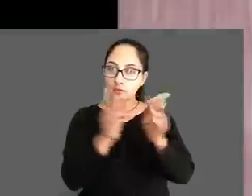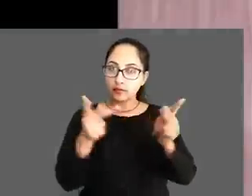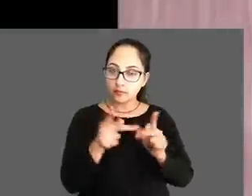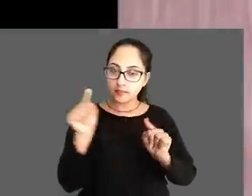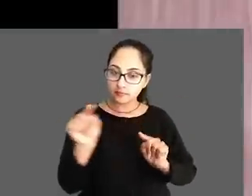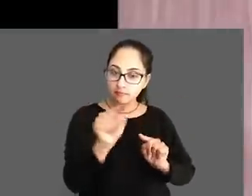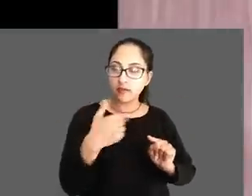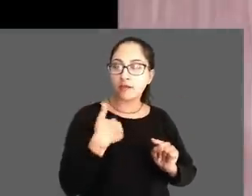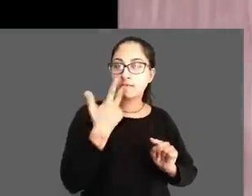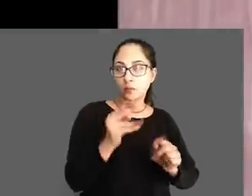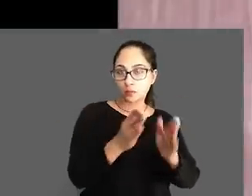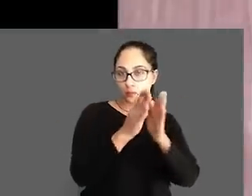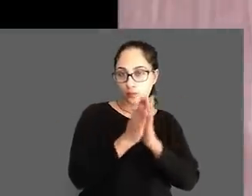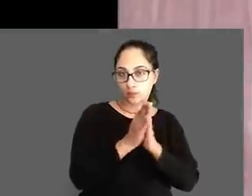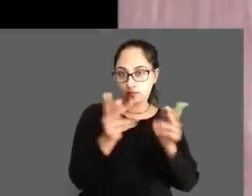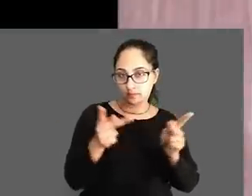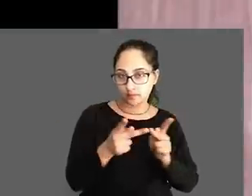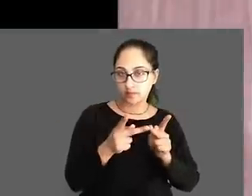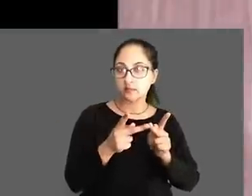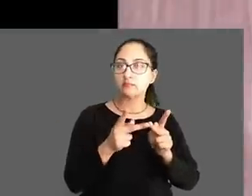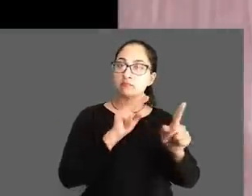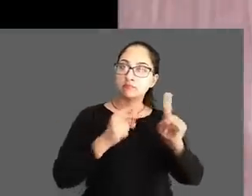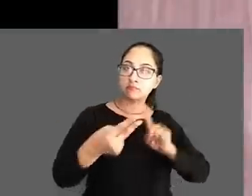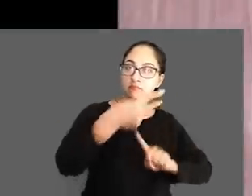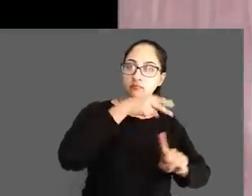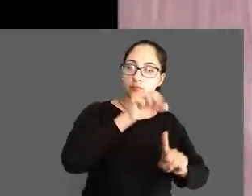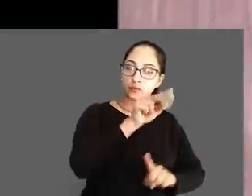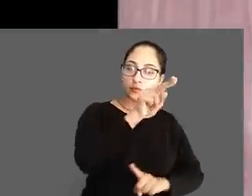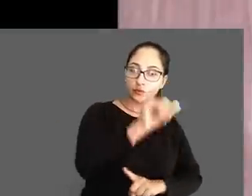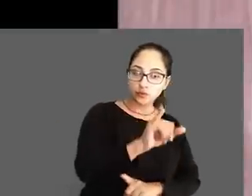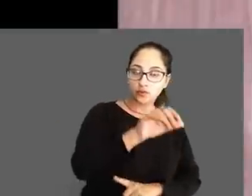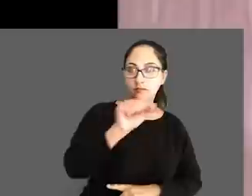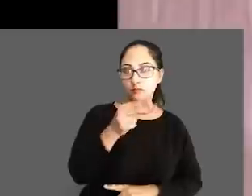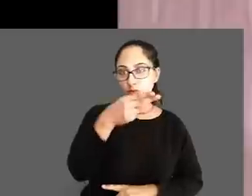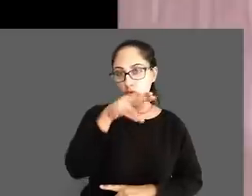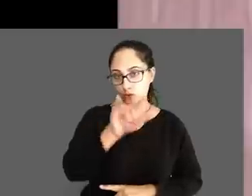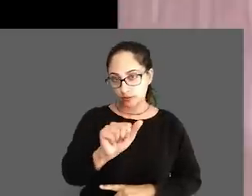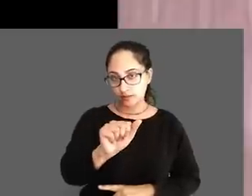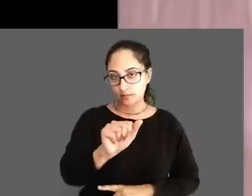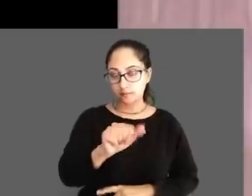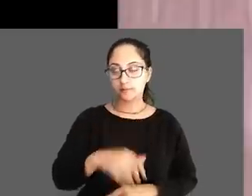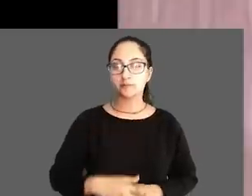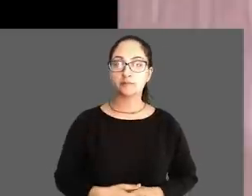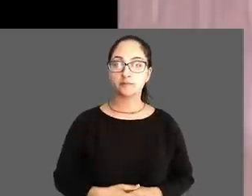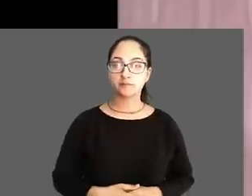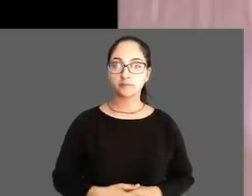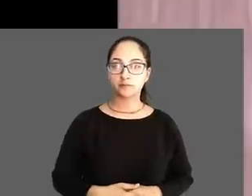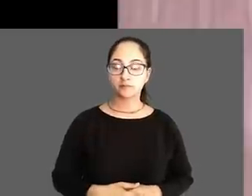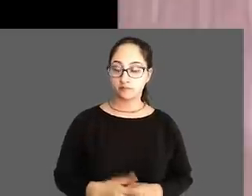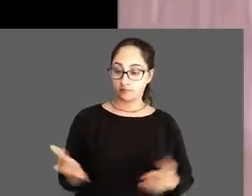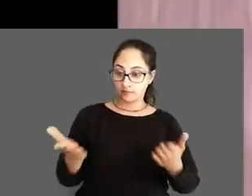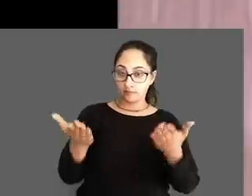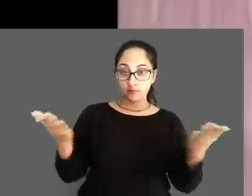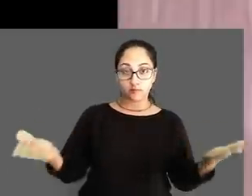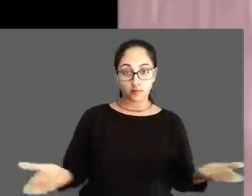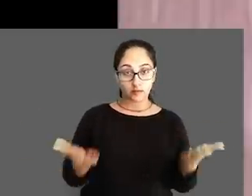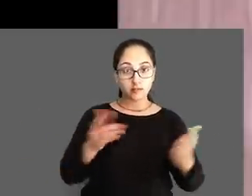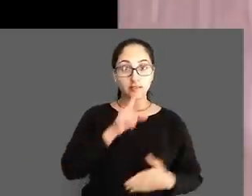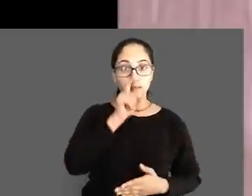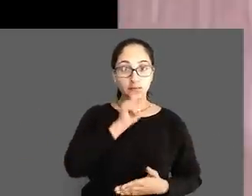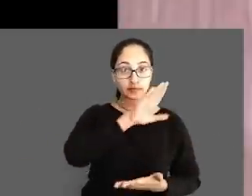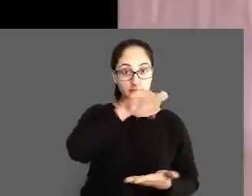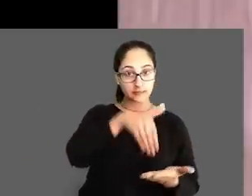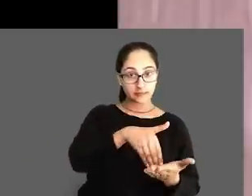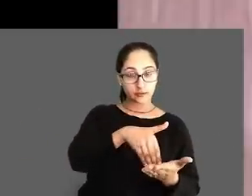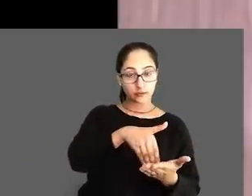a number of sister Sunni and Shia communities in their respective contexts in many parts